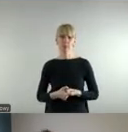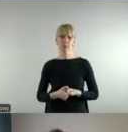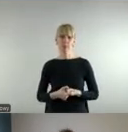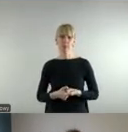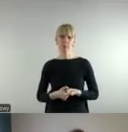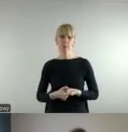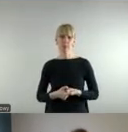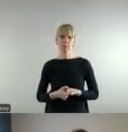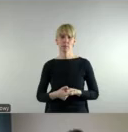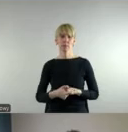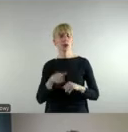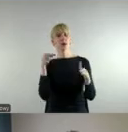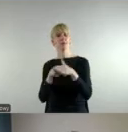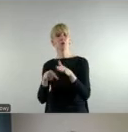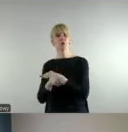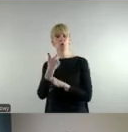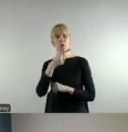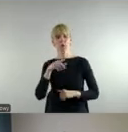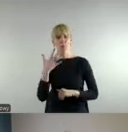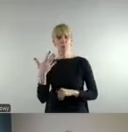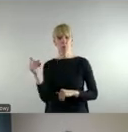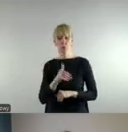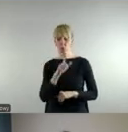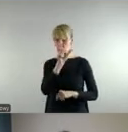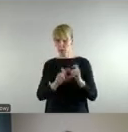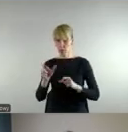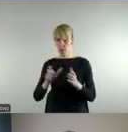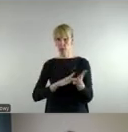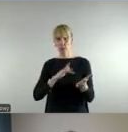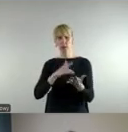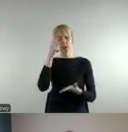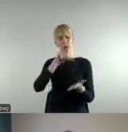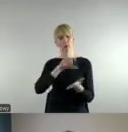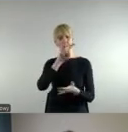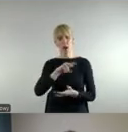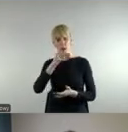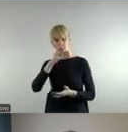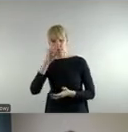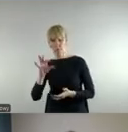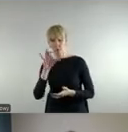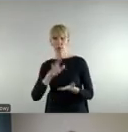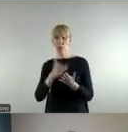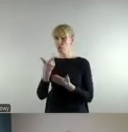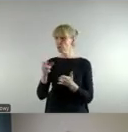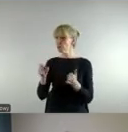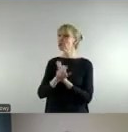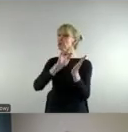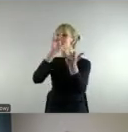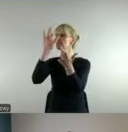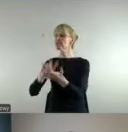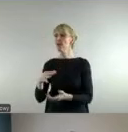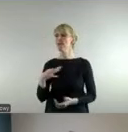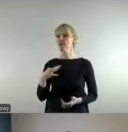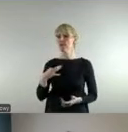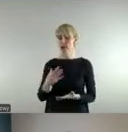evacuated 2,500 people from the center of Hønefoss to private alternatives and to evacuation centers.